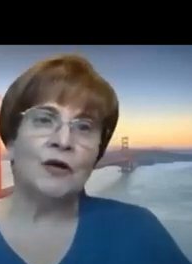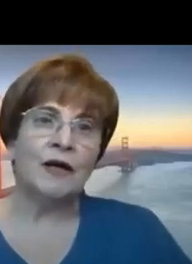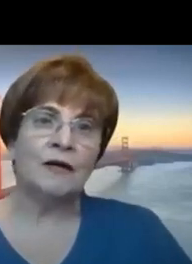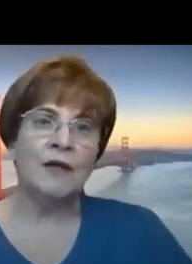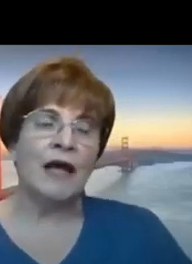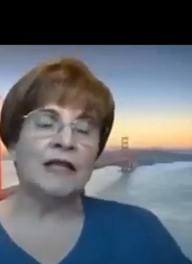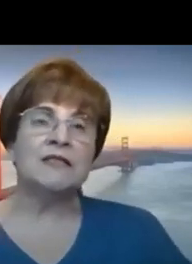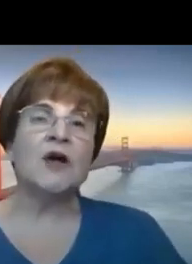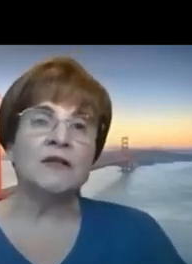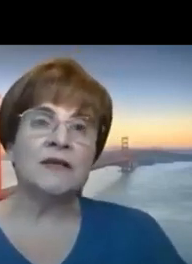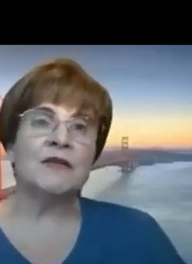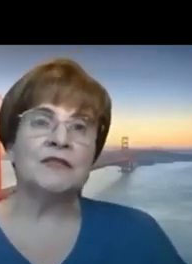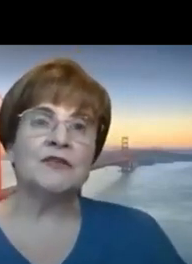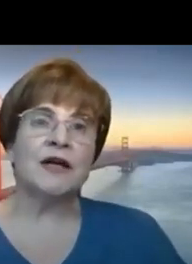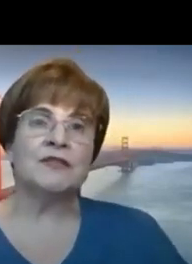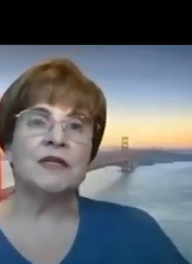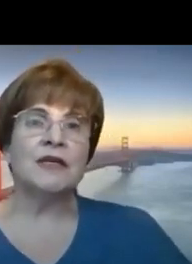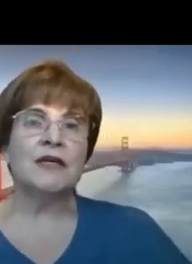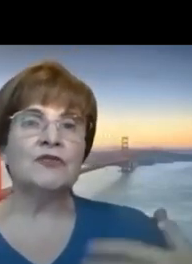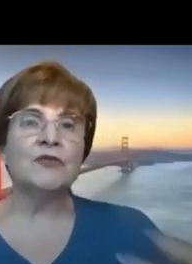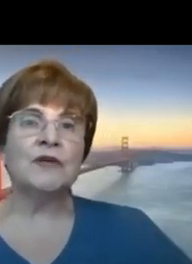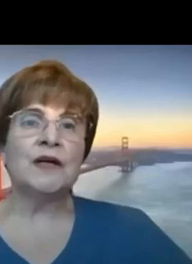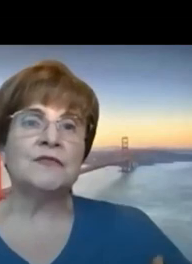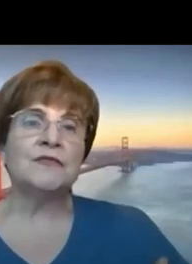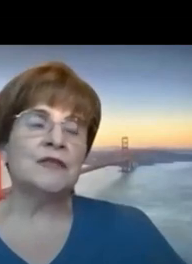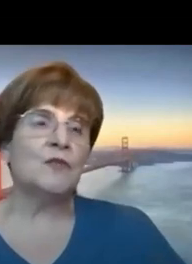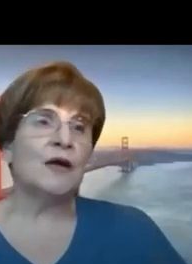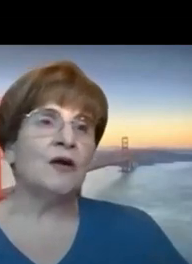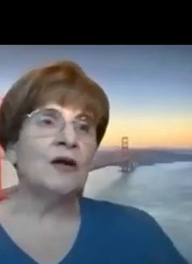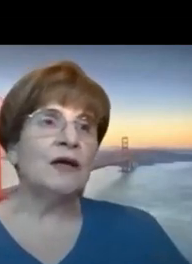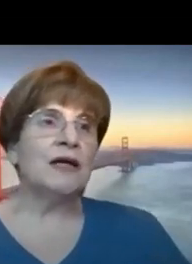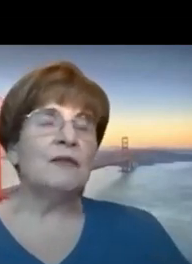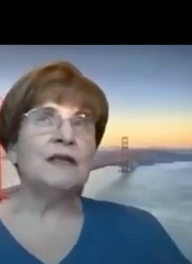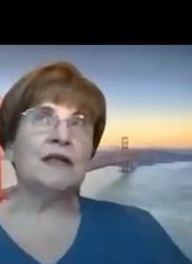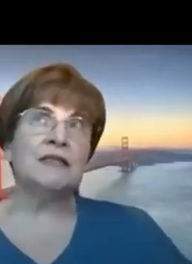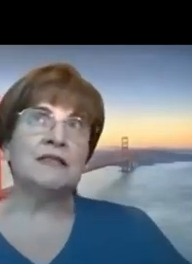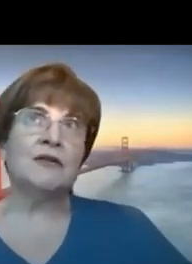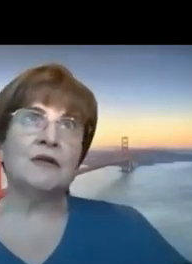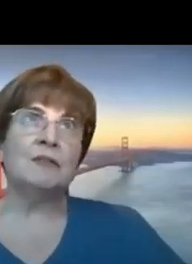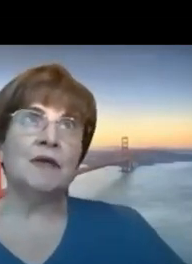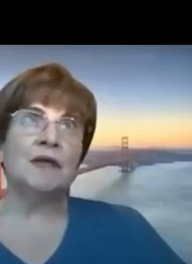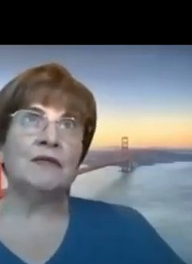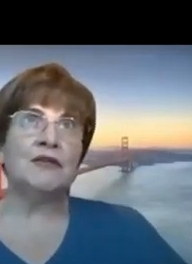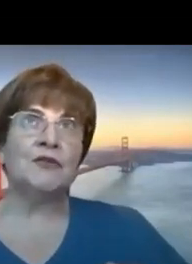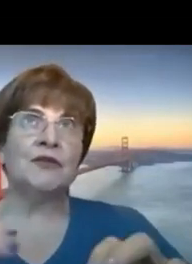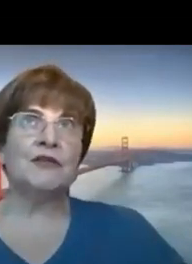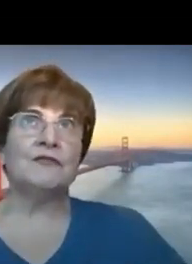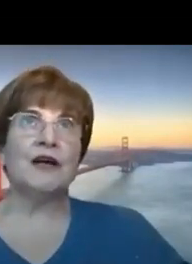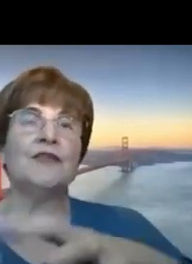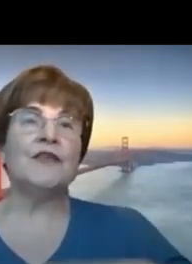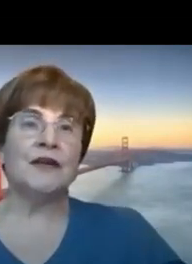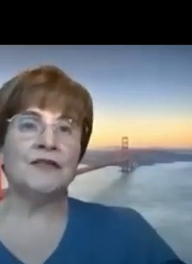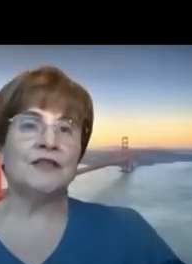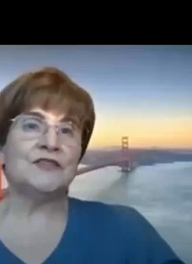work and install some of this to your house. You know, do the kinds of things where it may not necessarily be that you're